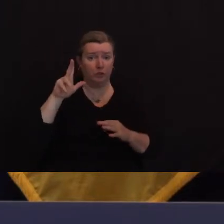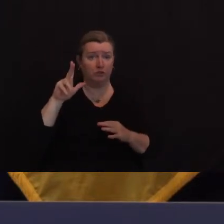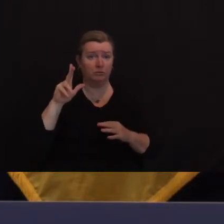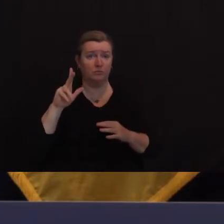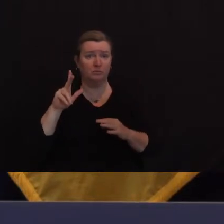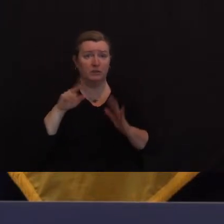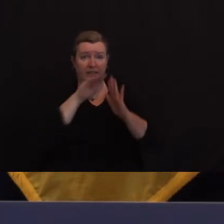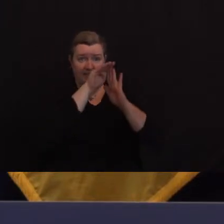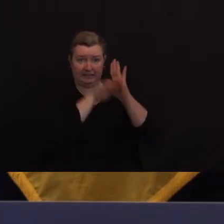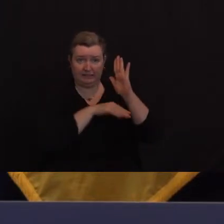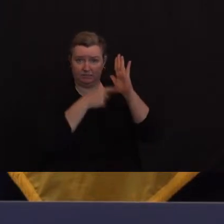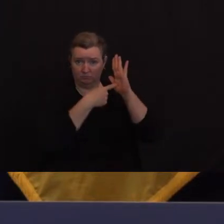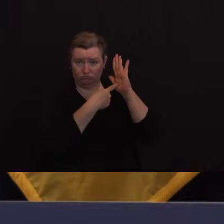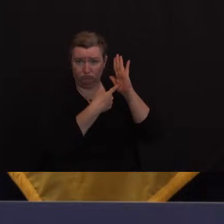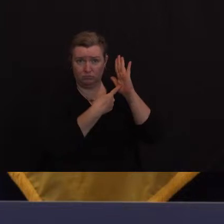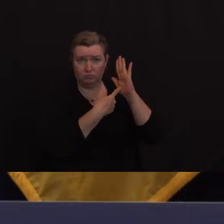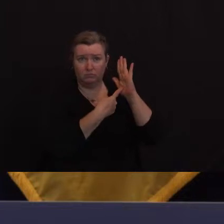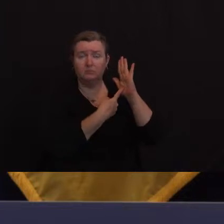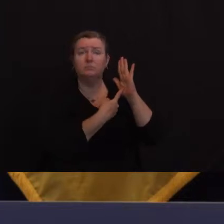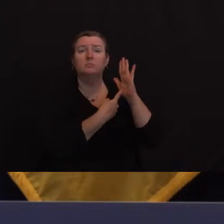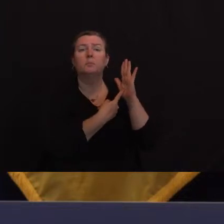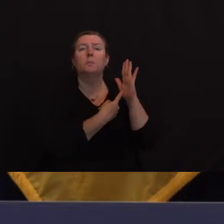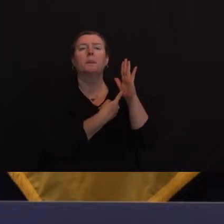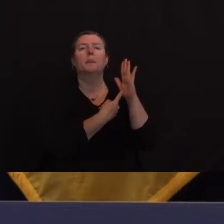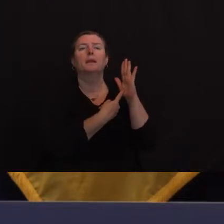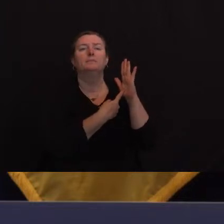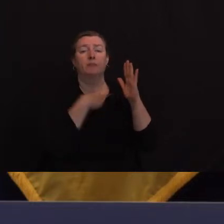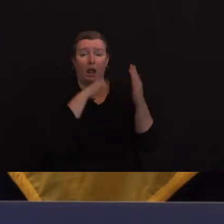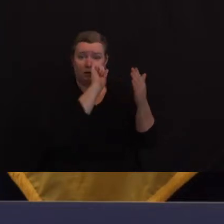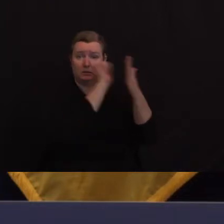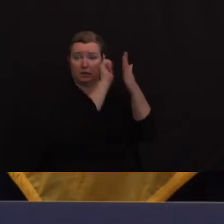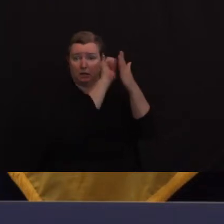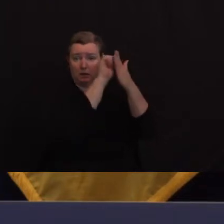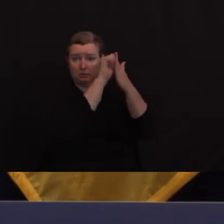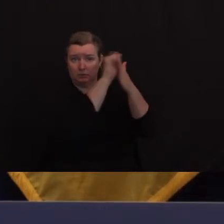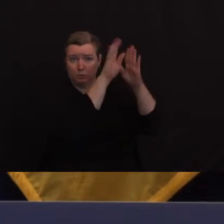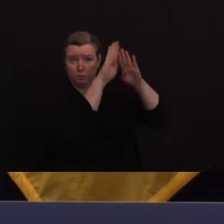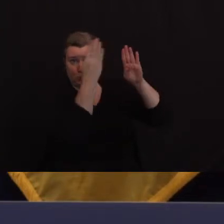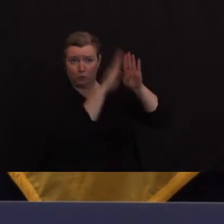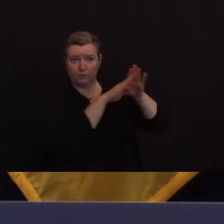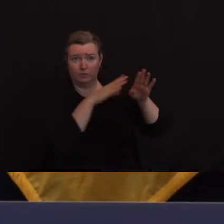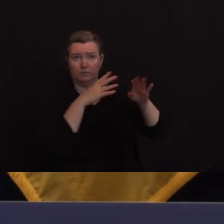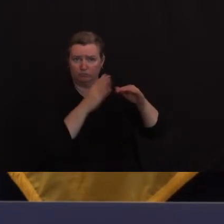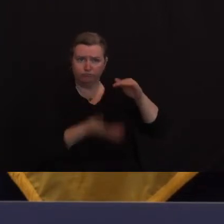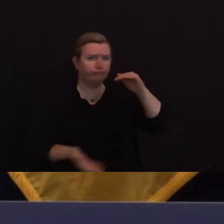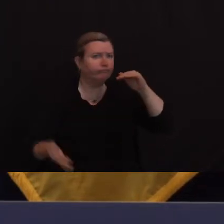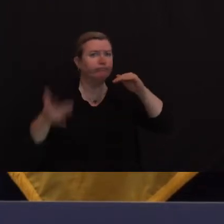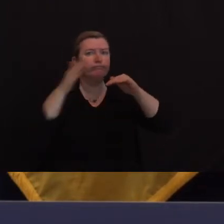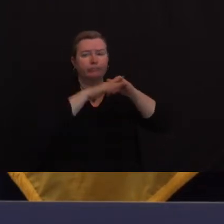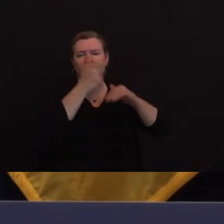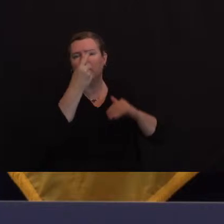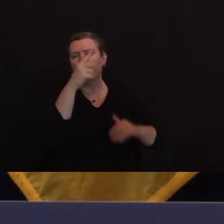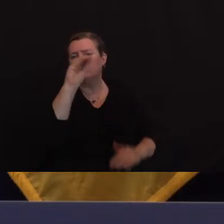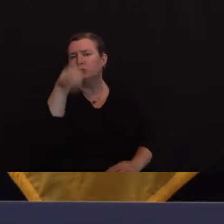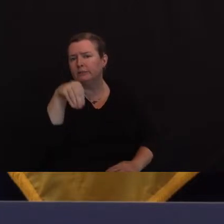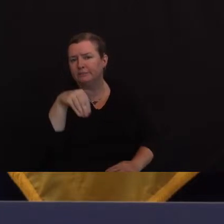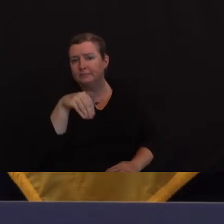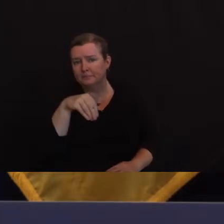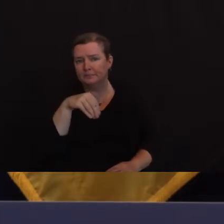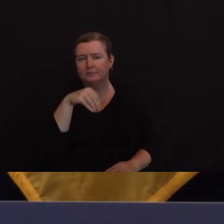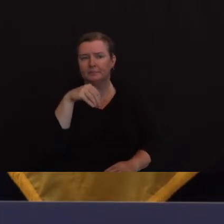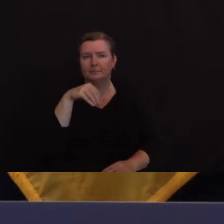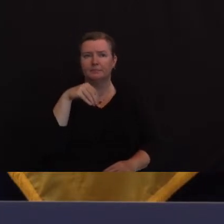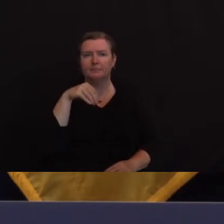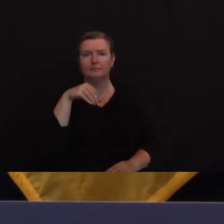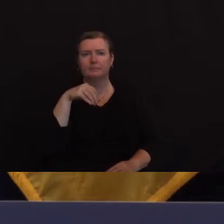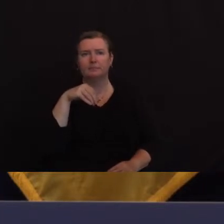And we had good progress working with them. We upped their number to 11%, but the data, at least as of my printout, is